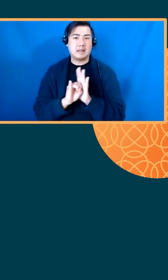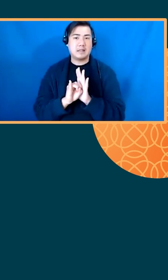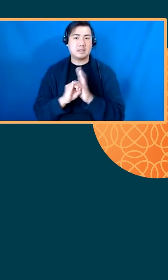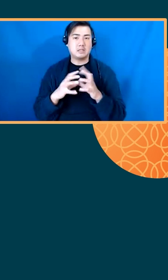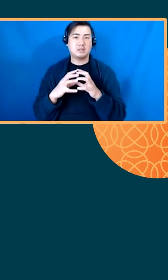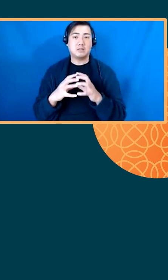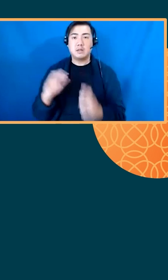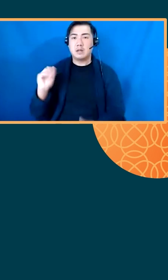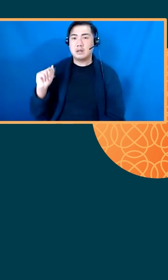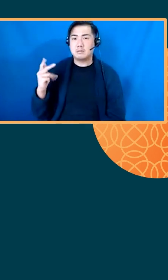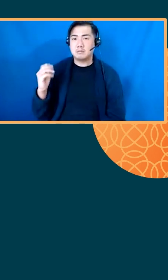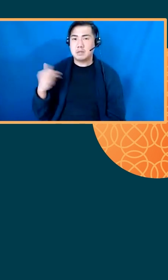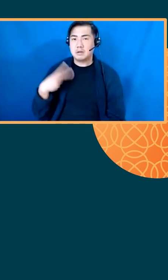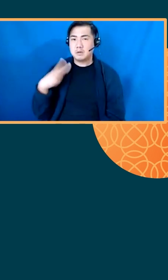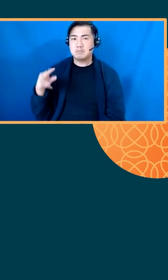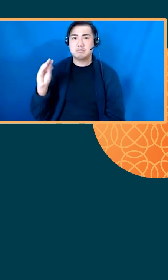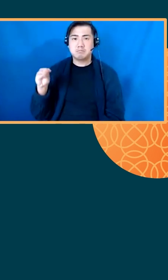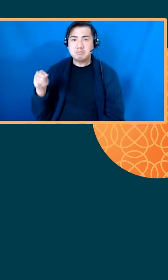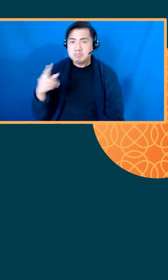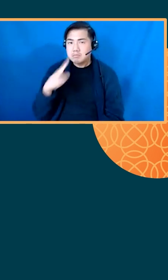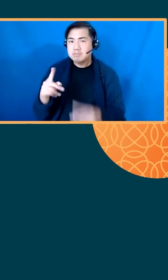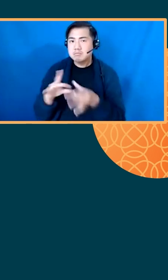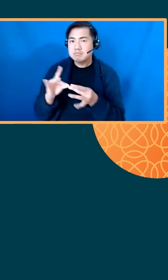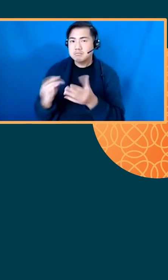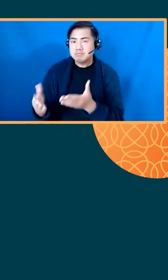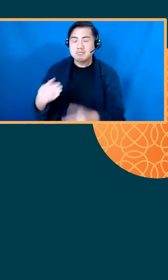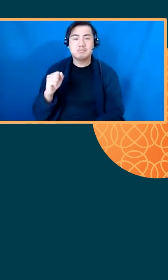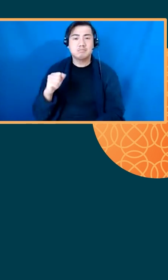you? Yeah, this is Aparna.